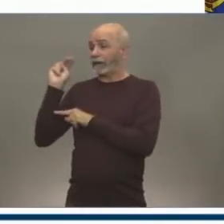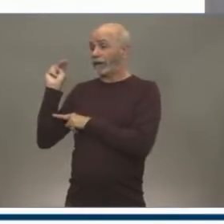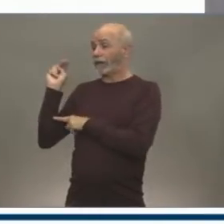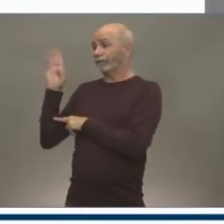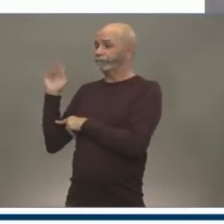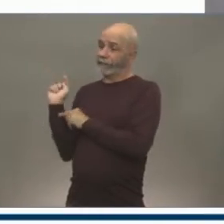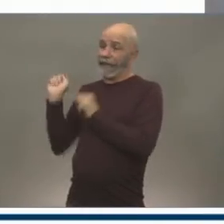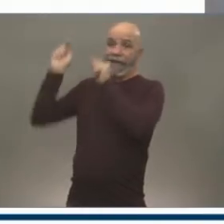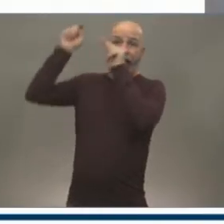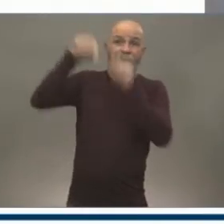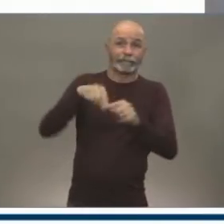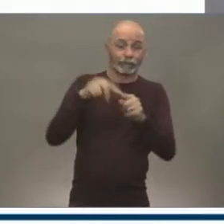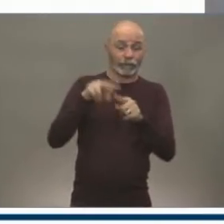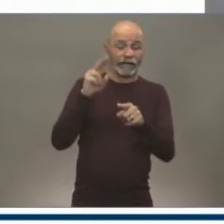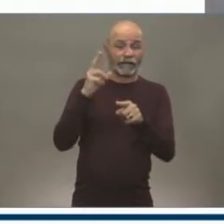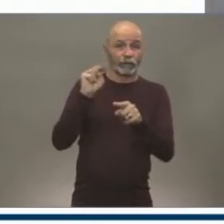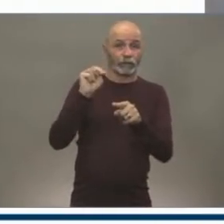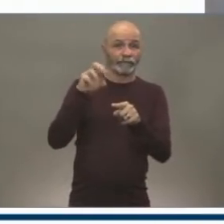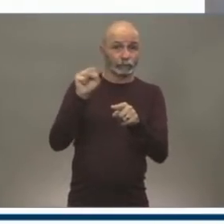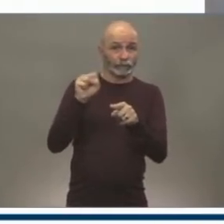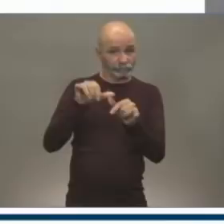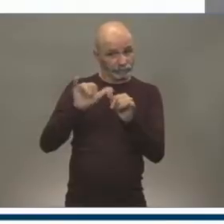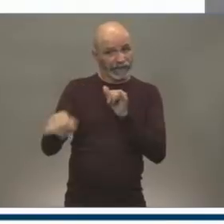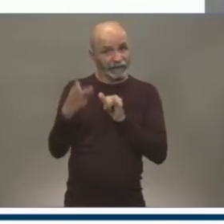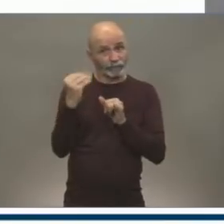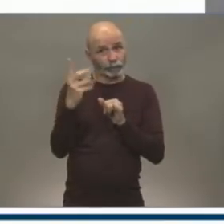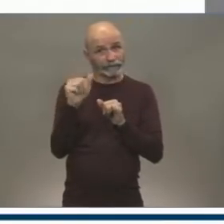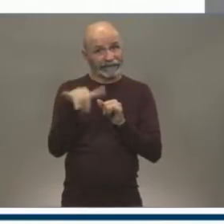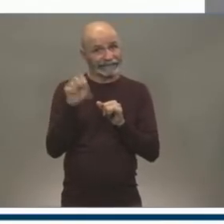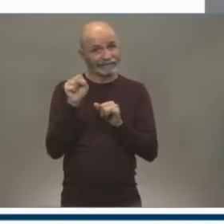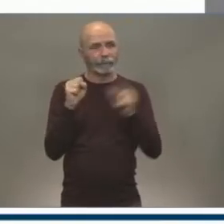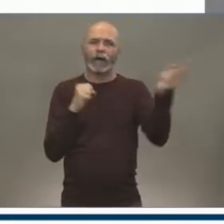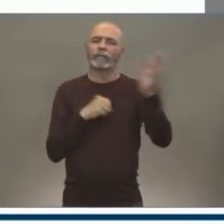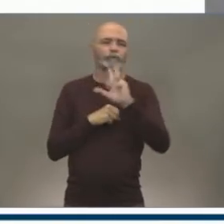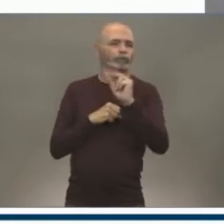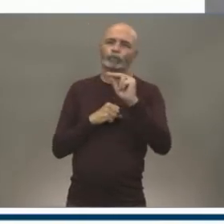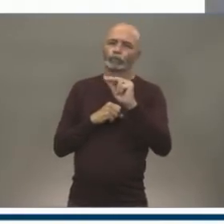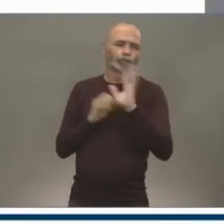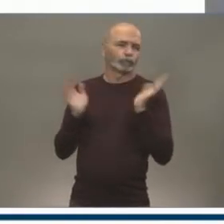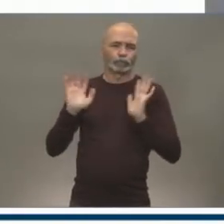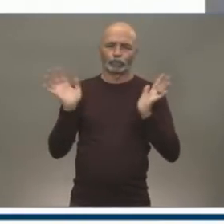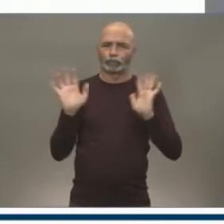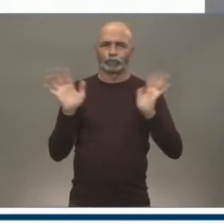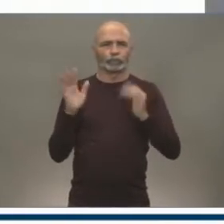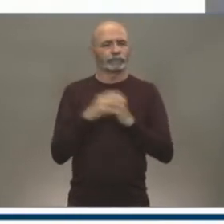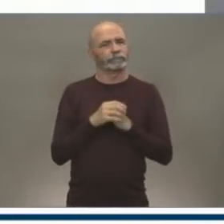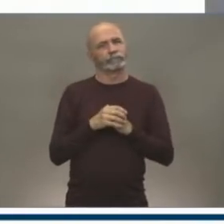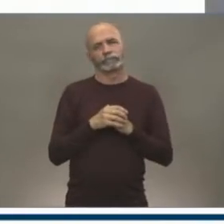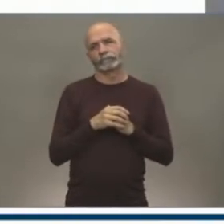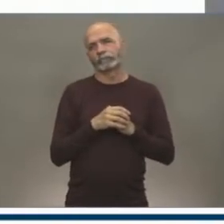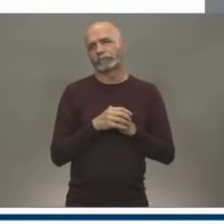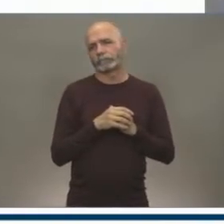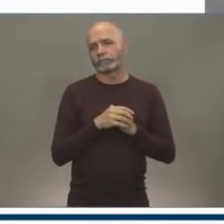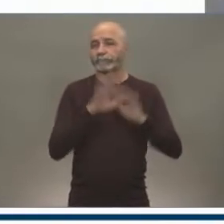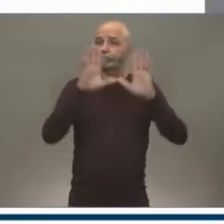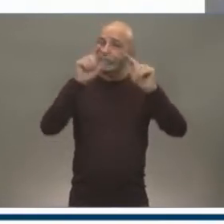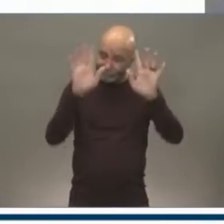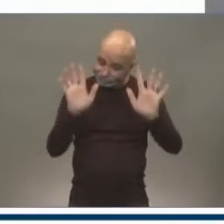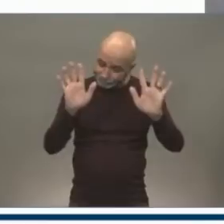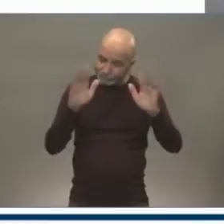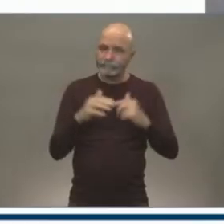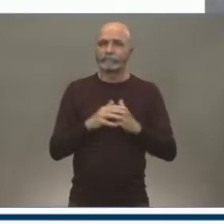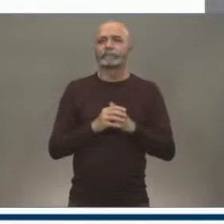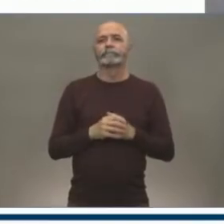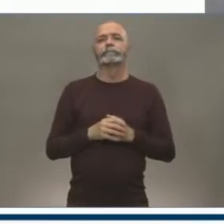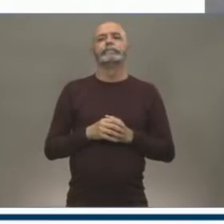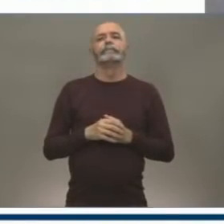we're going to continue with the rules that we had around the Atlantic bubble, but I think we're being very clear to everyone, unless